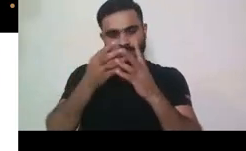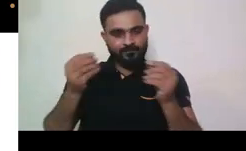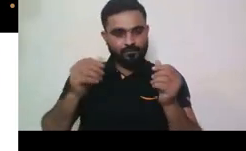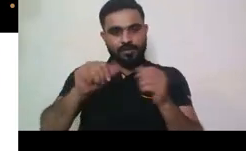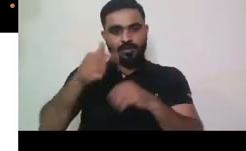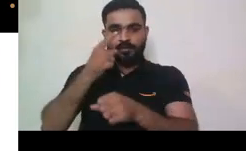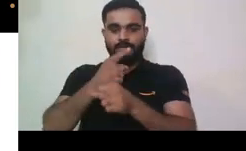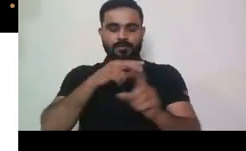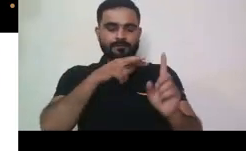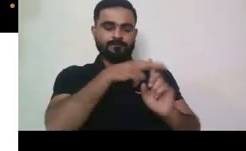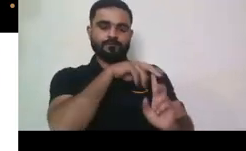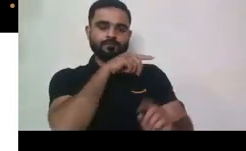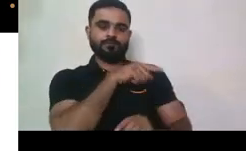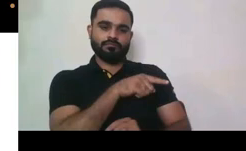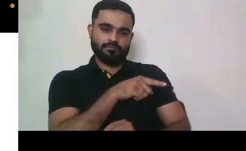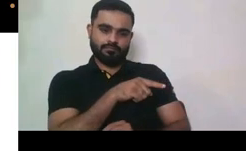teacher interrupted him.